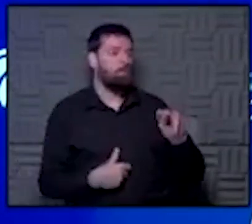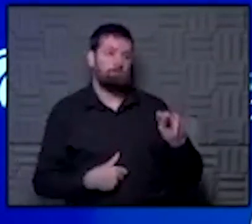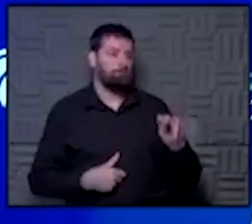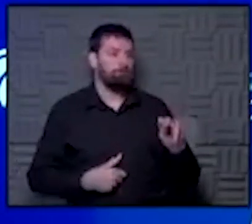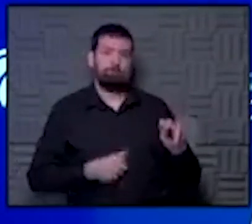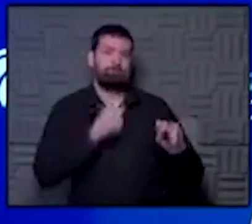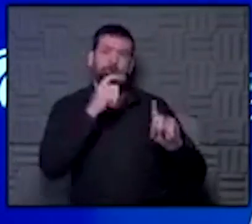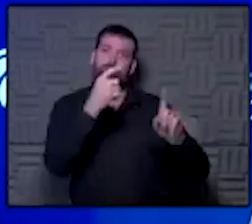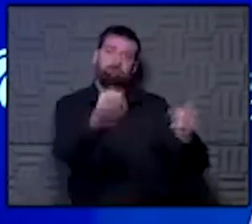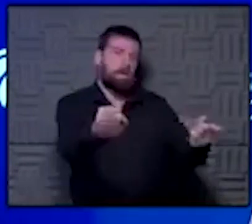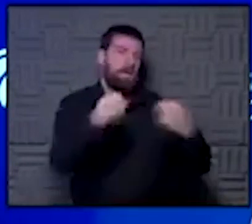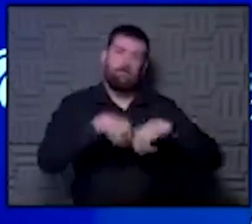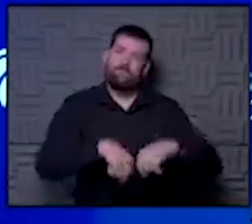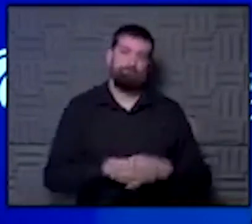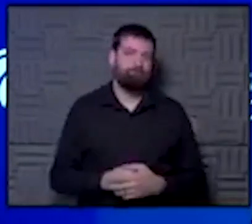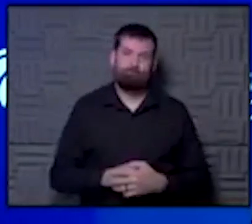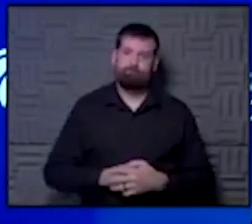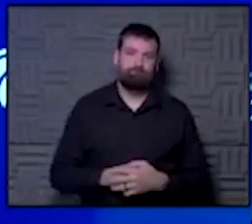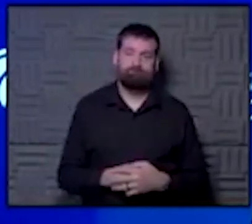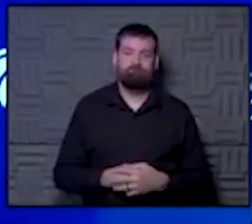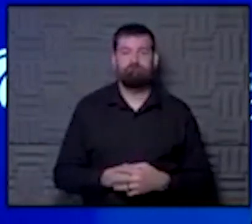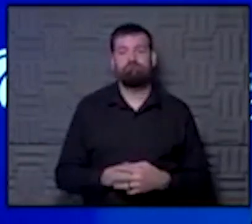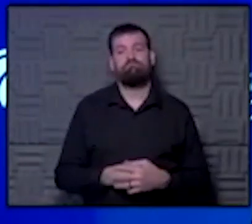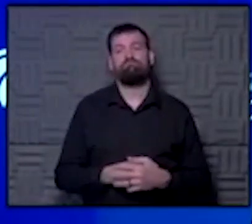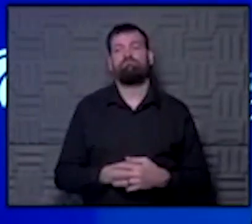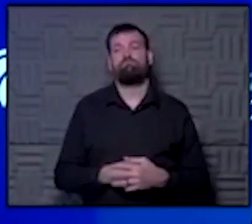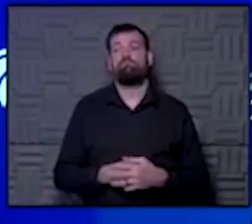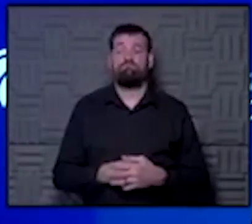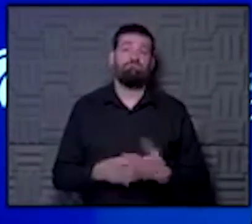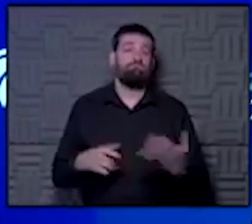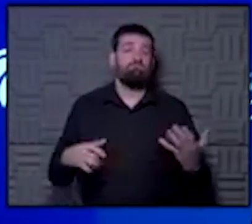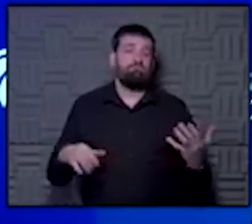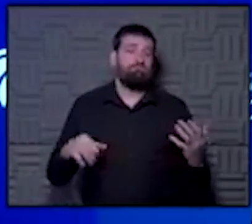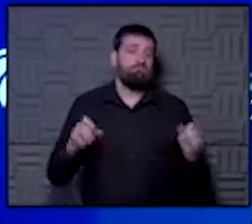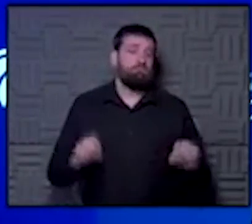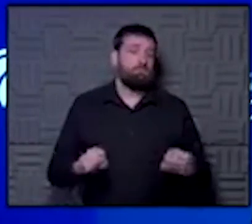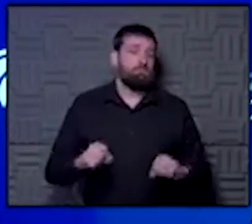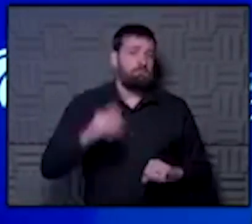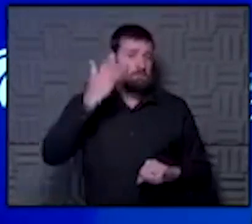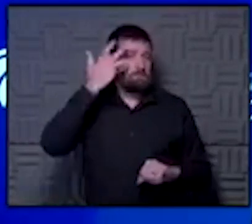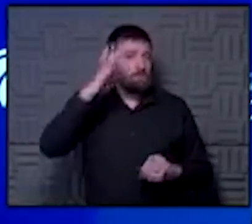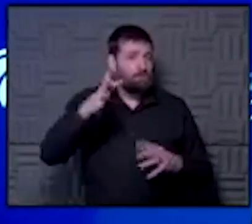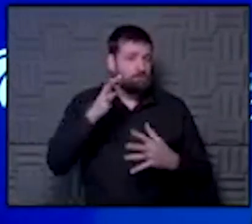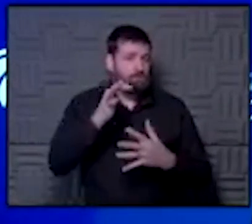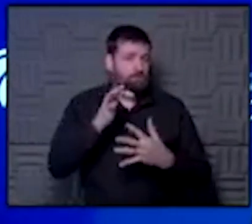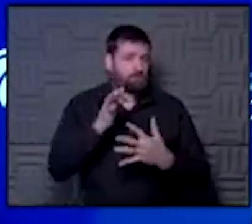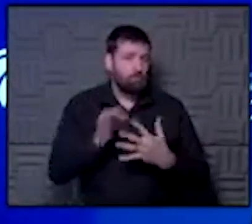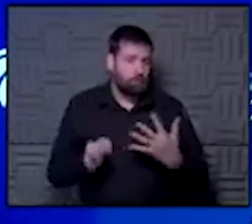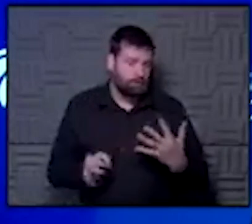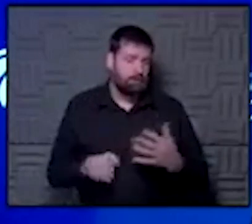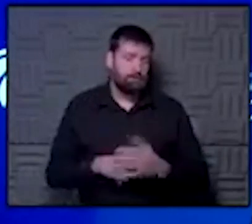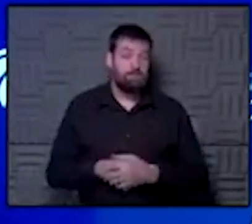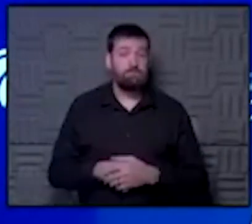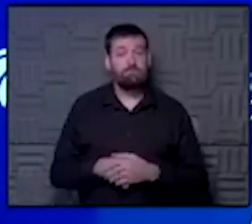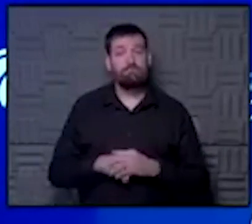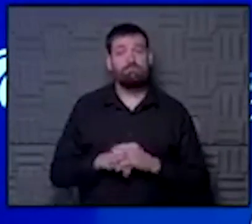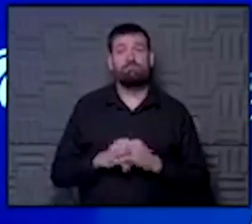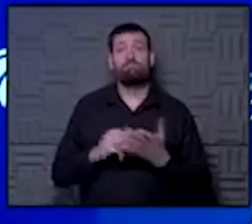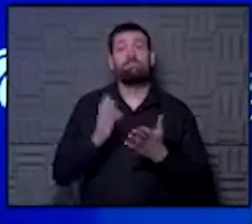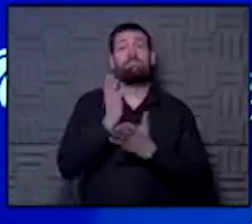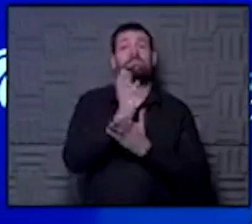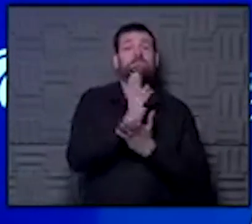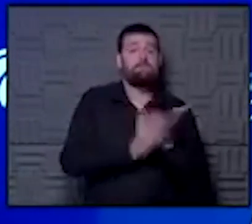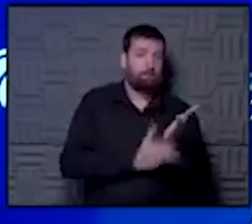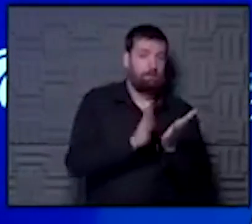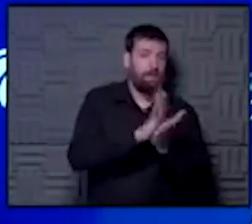not coming over for Thanksgiving. And I think that's probably a smart choice. And I think if you can try to get a reach. Now, some colleges